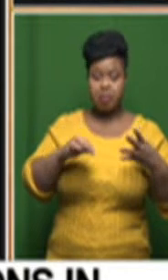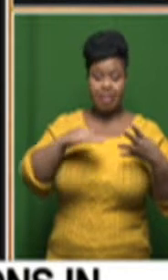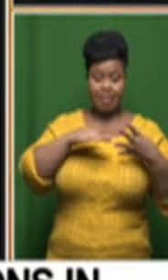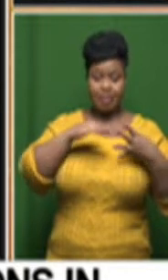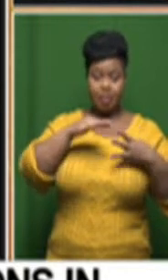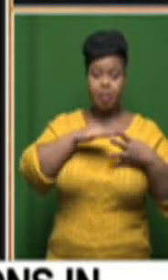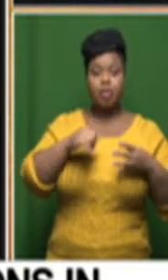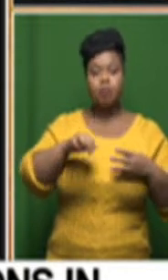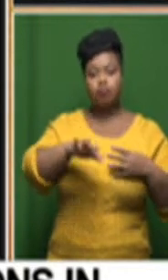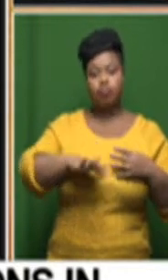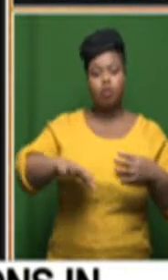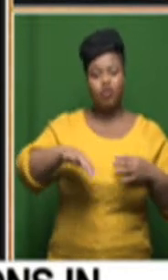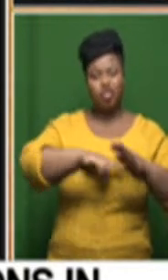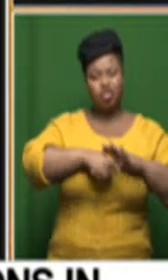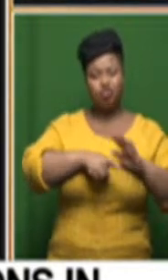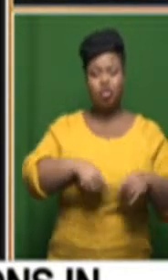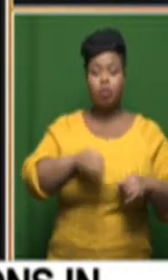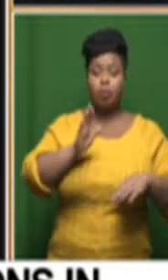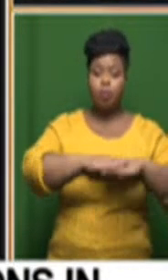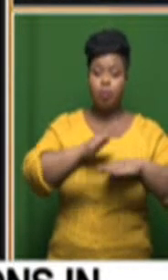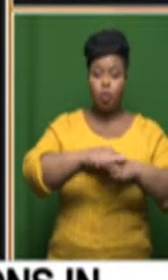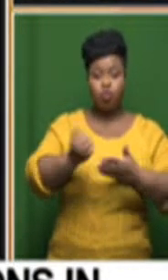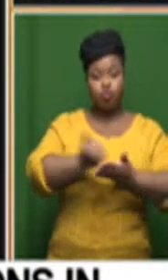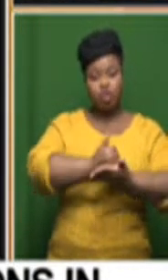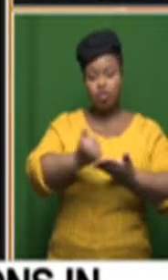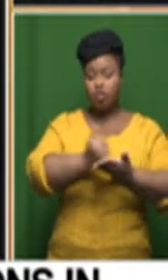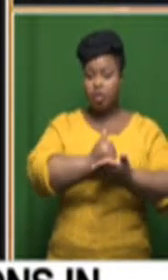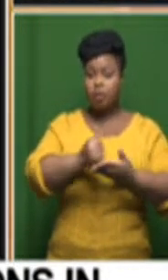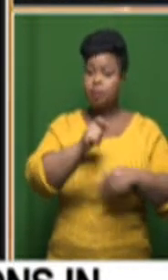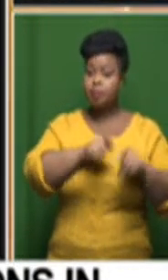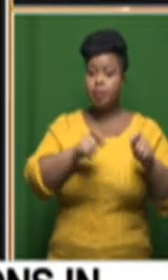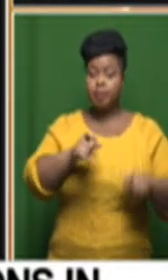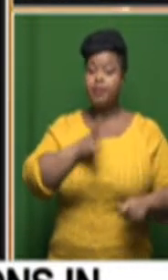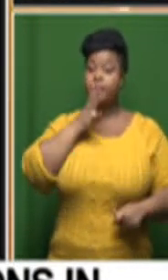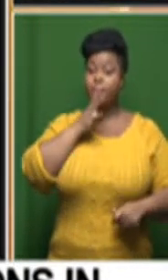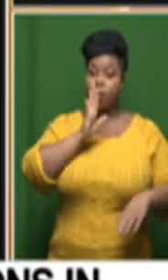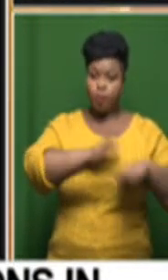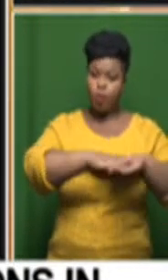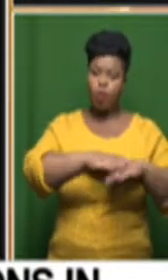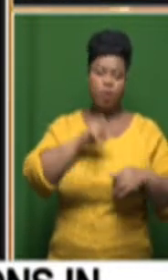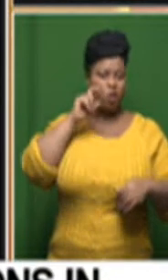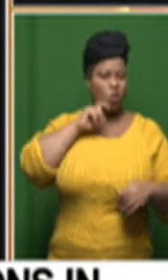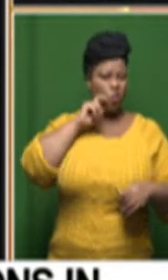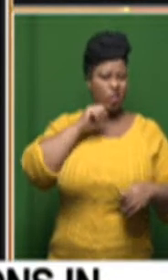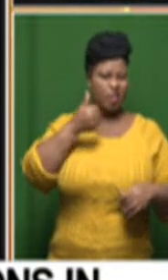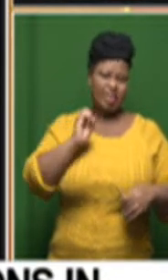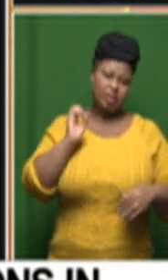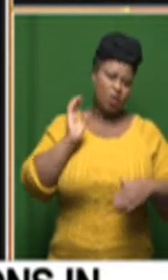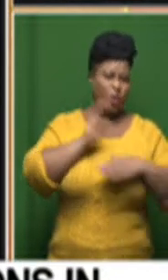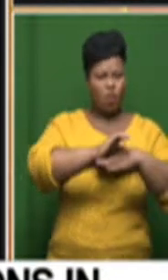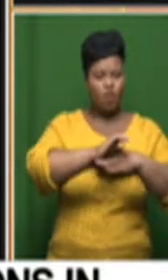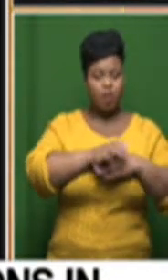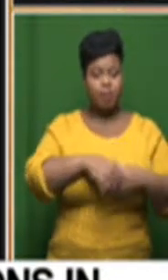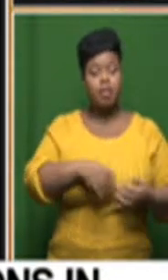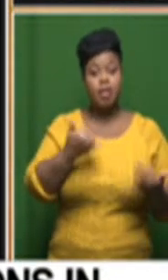remains the district with the highest numbers of registration of people, especially over 60. Currently, we